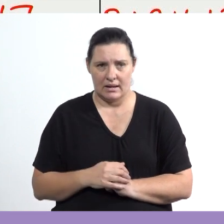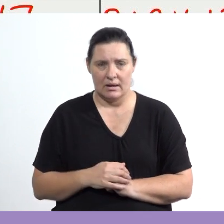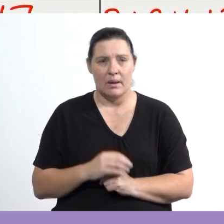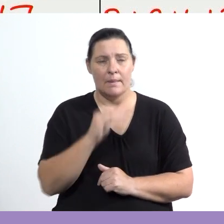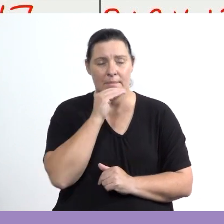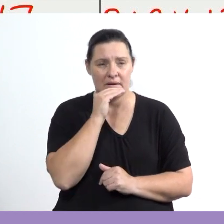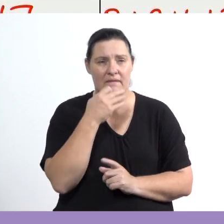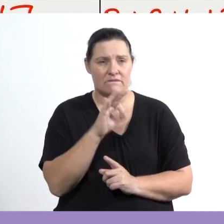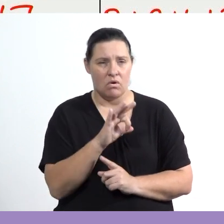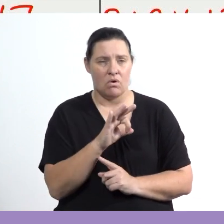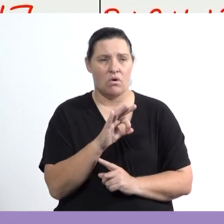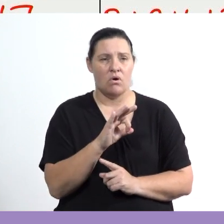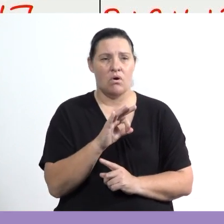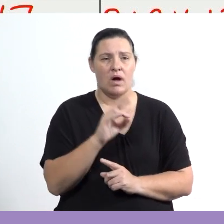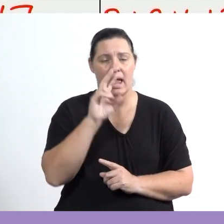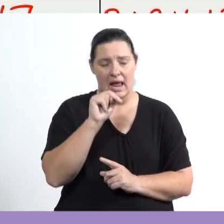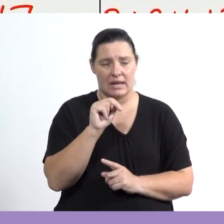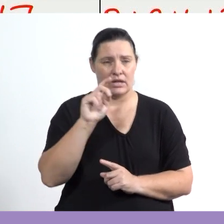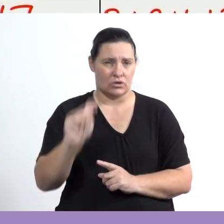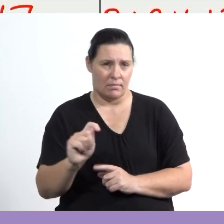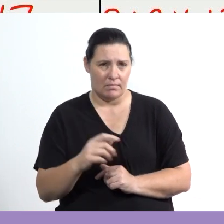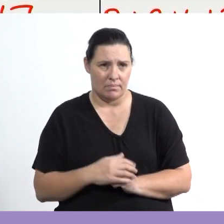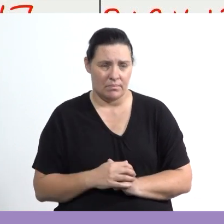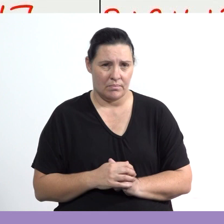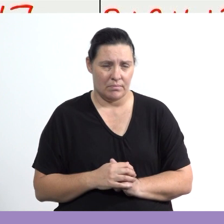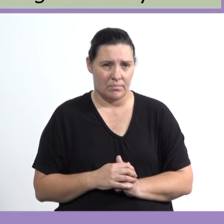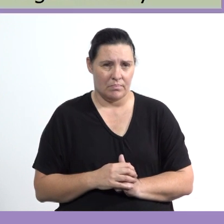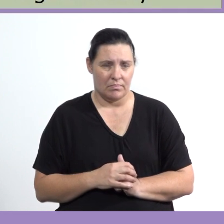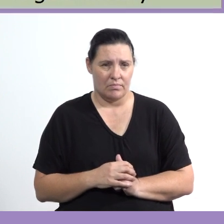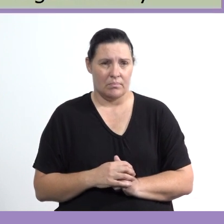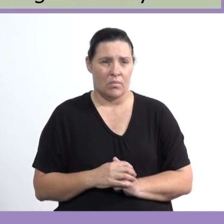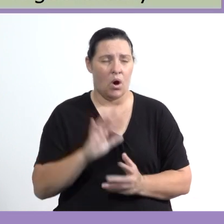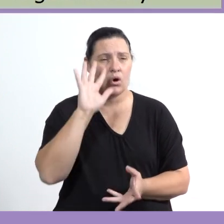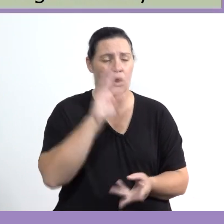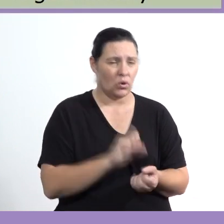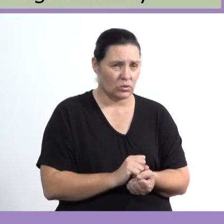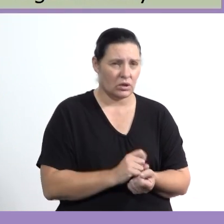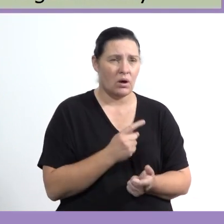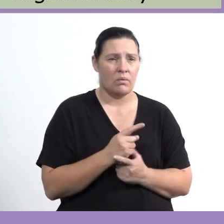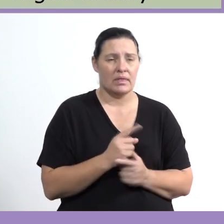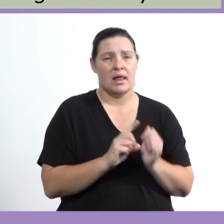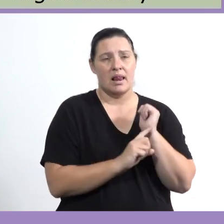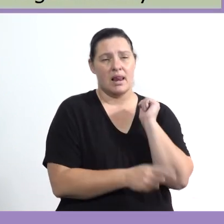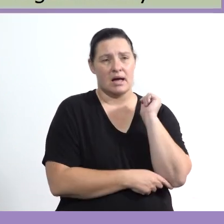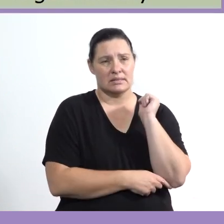And that is going to be for our nth term. Let's conclude with the